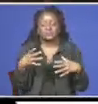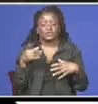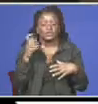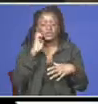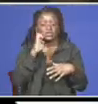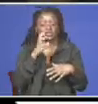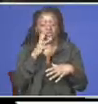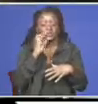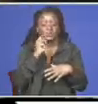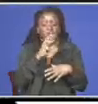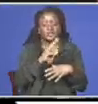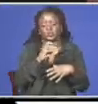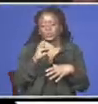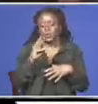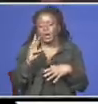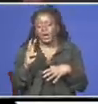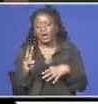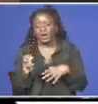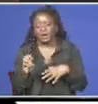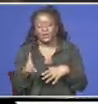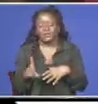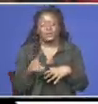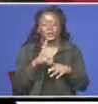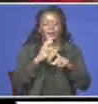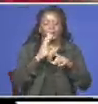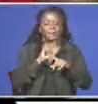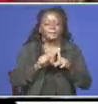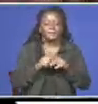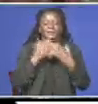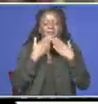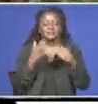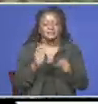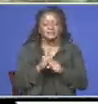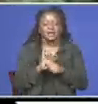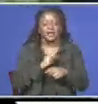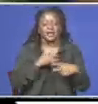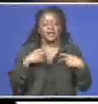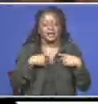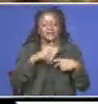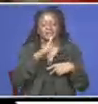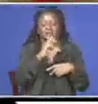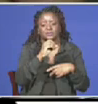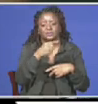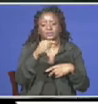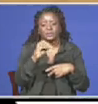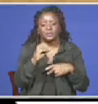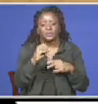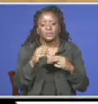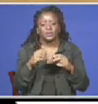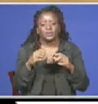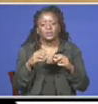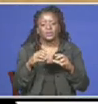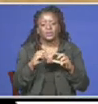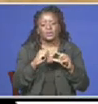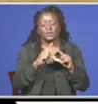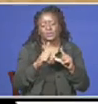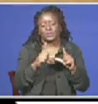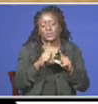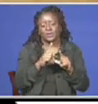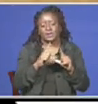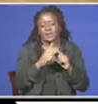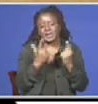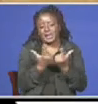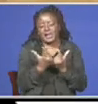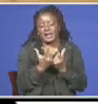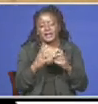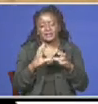wowed, but grateful. Because I have a logo line, the HC logo line that came out first, so that's the more casual t-shirts and hats. And